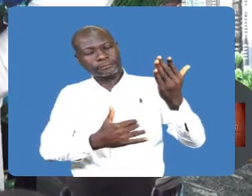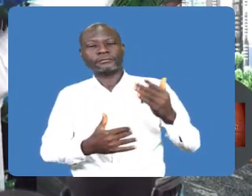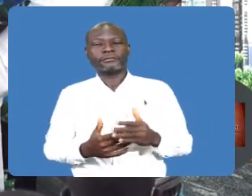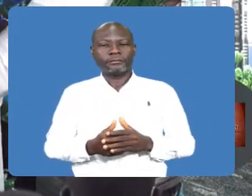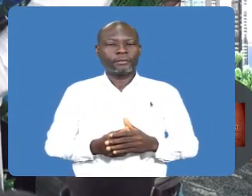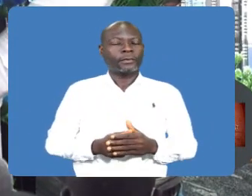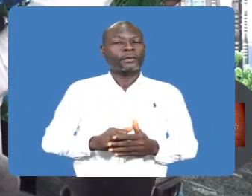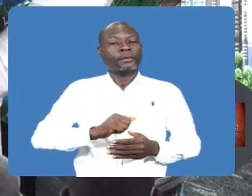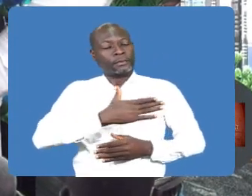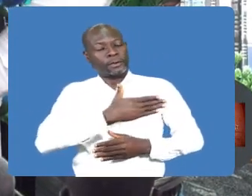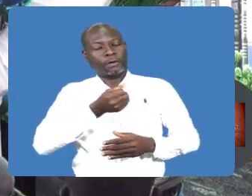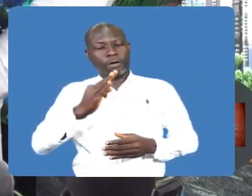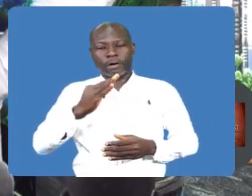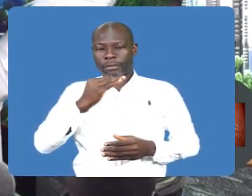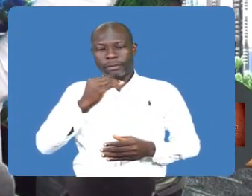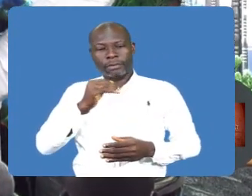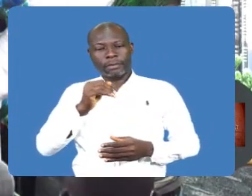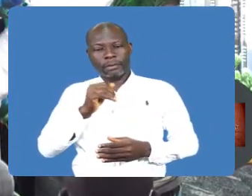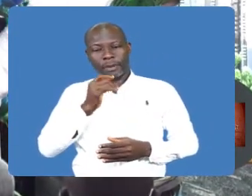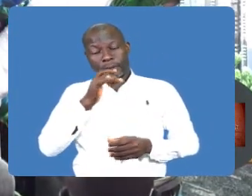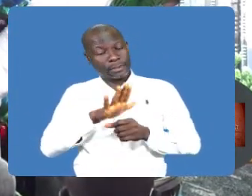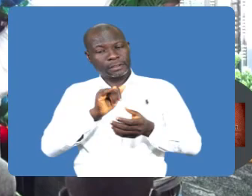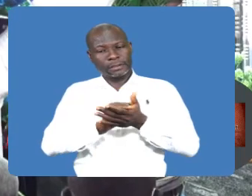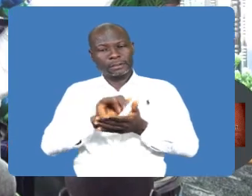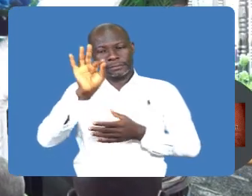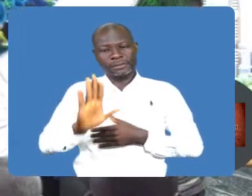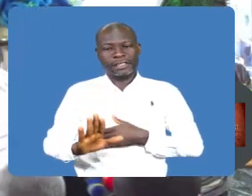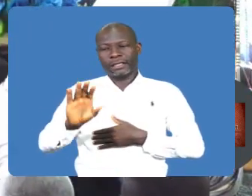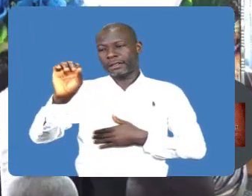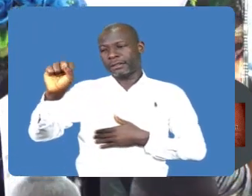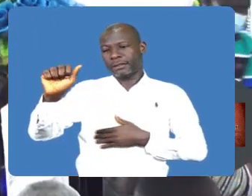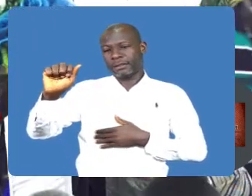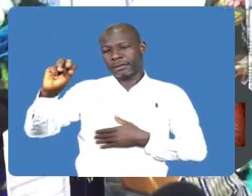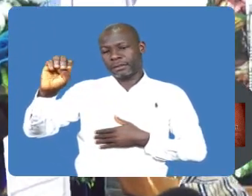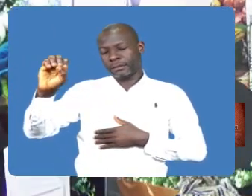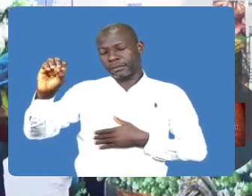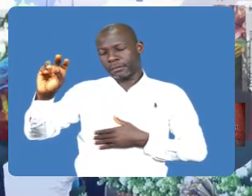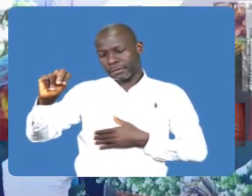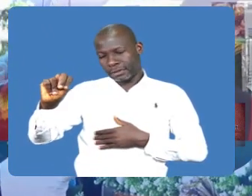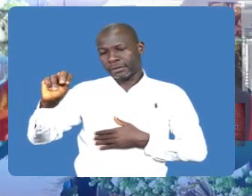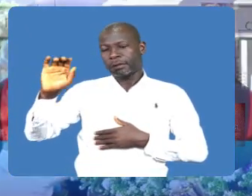will be a pledge of commitment from Preacher Samson Egan.